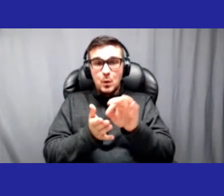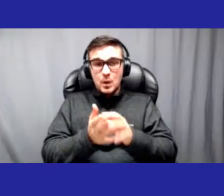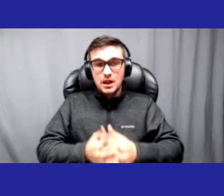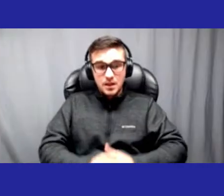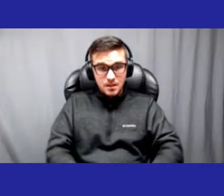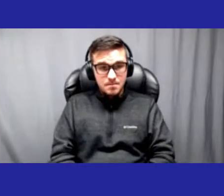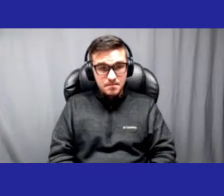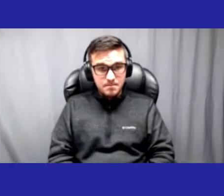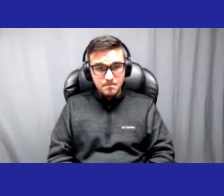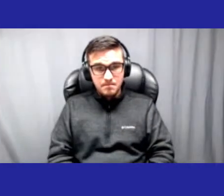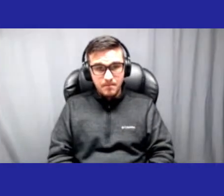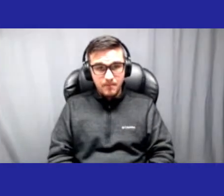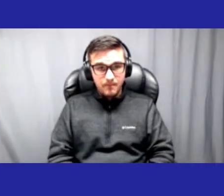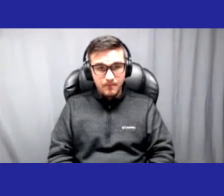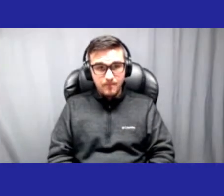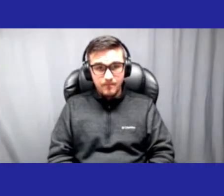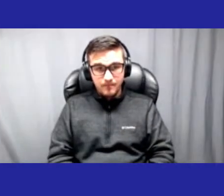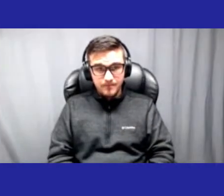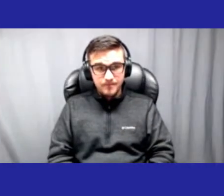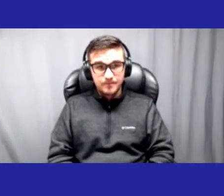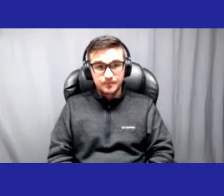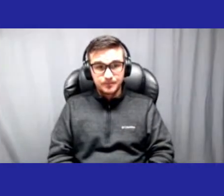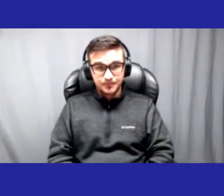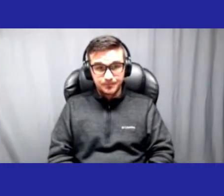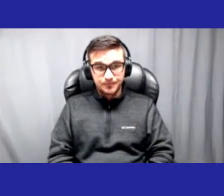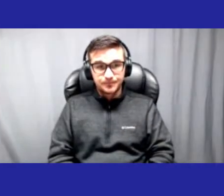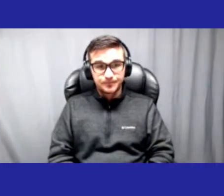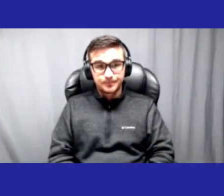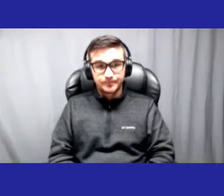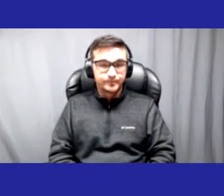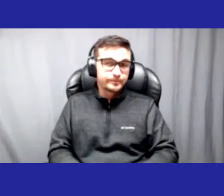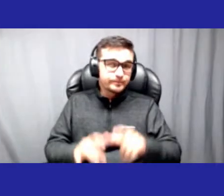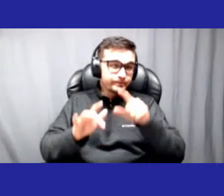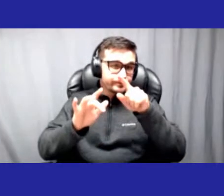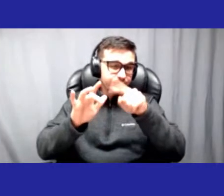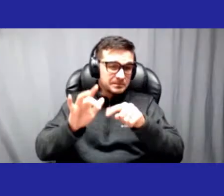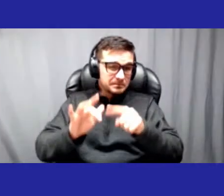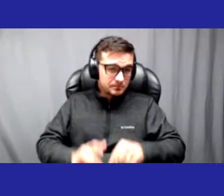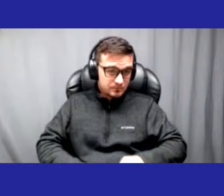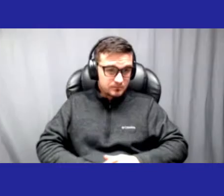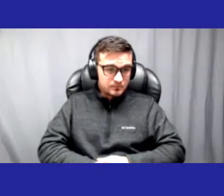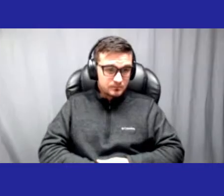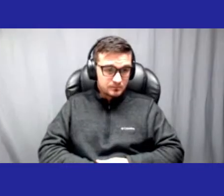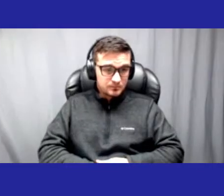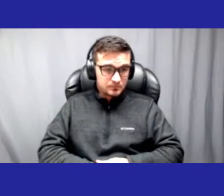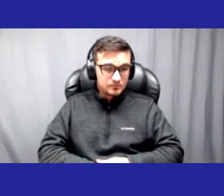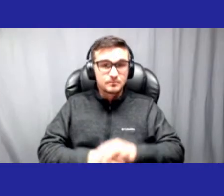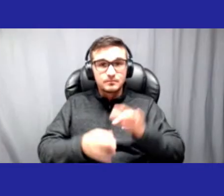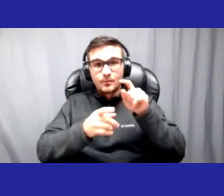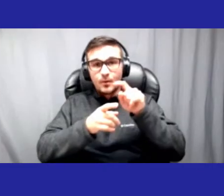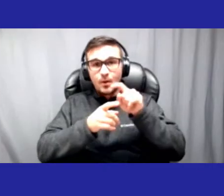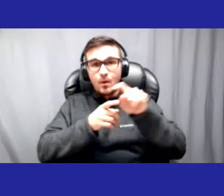Next slide. I'm going to skip the membership. I want to go to the call center.